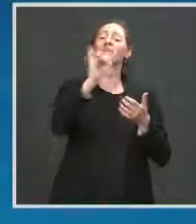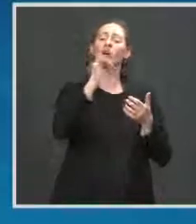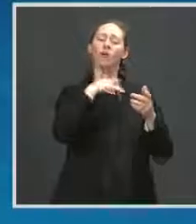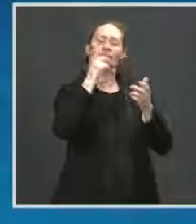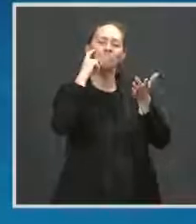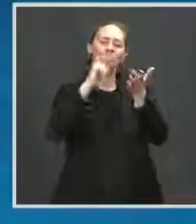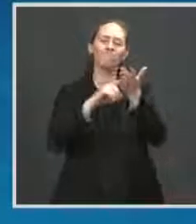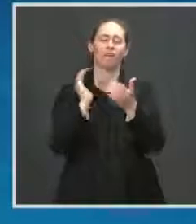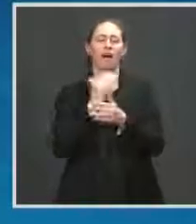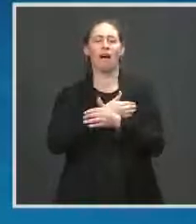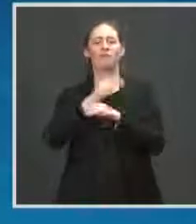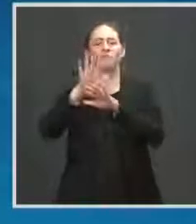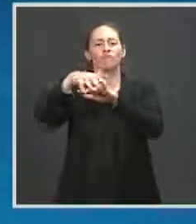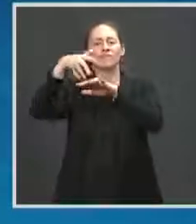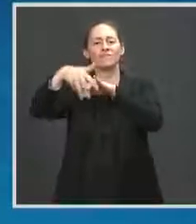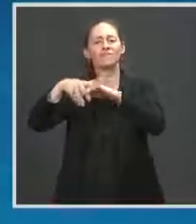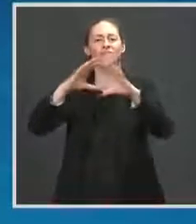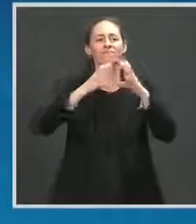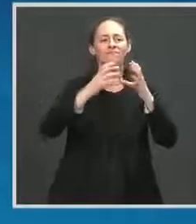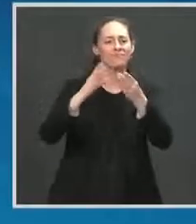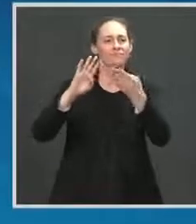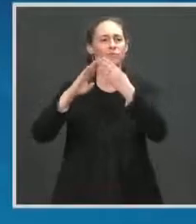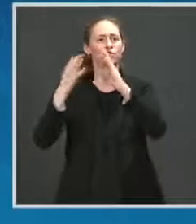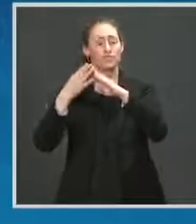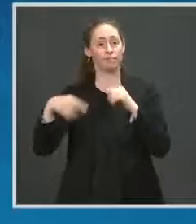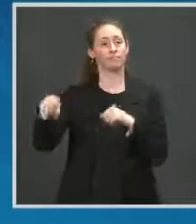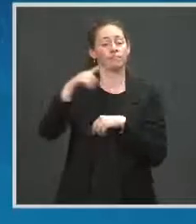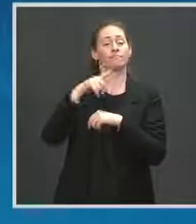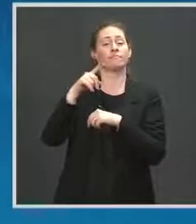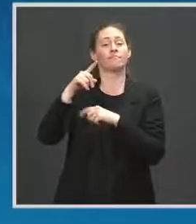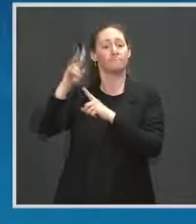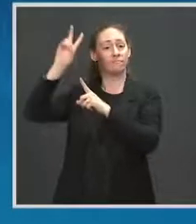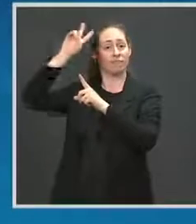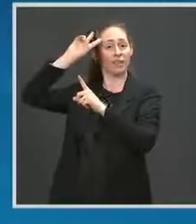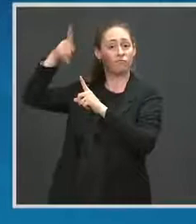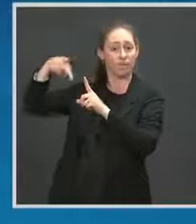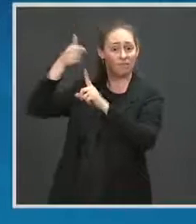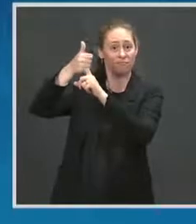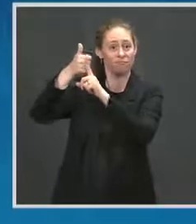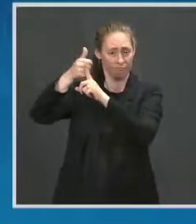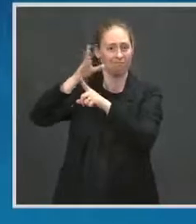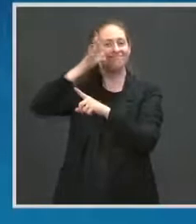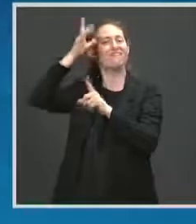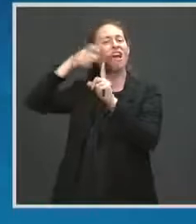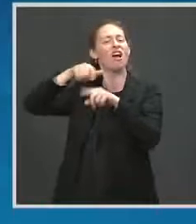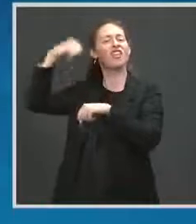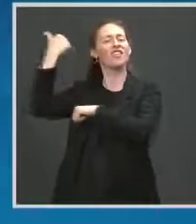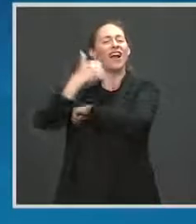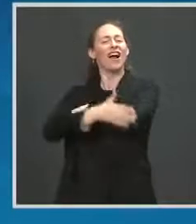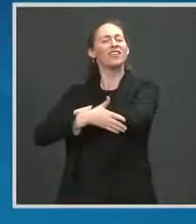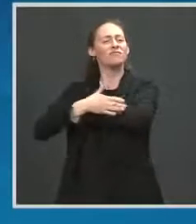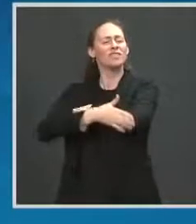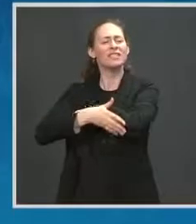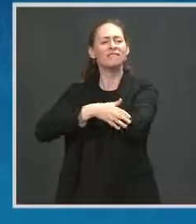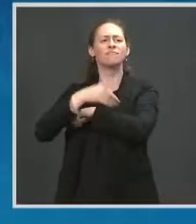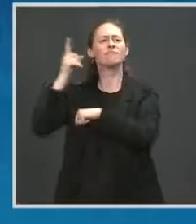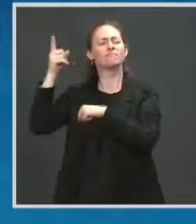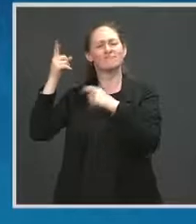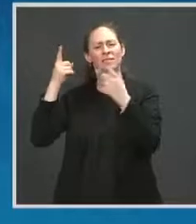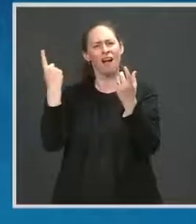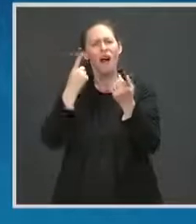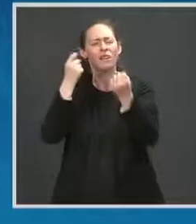of immigrant parents who encouraged her to pursue education and follow her dream in order to impact her